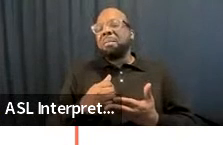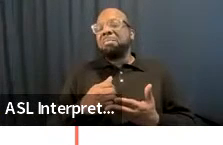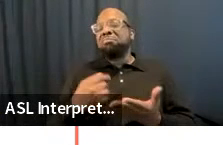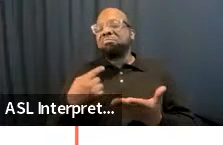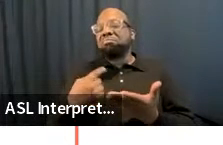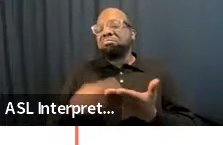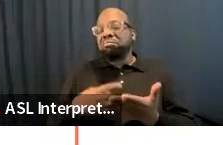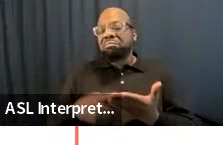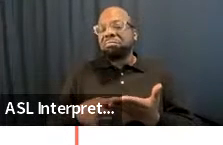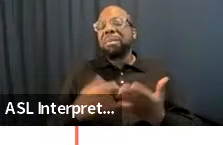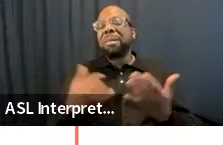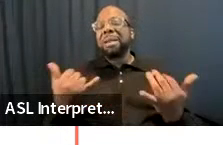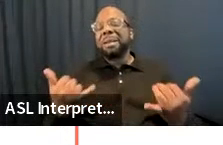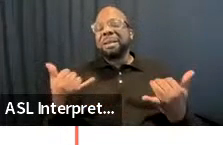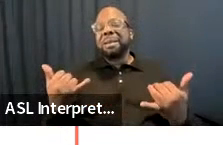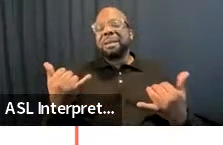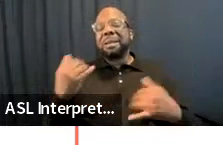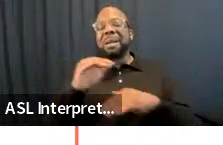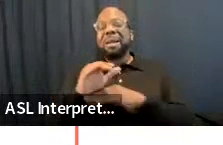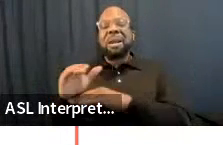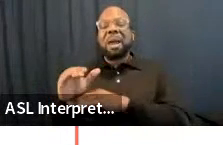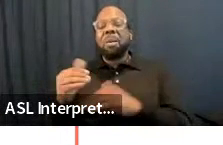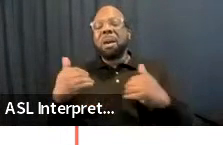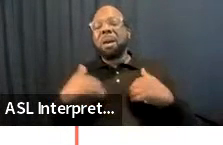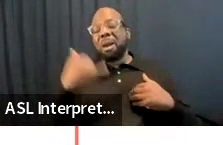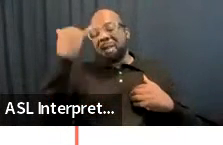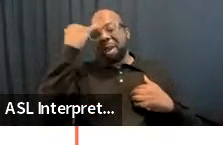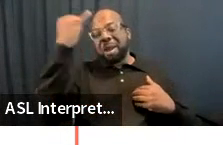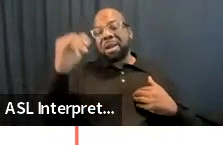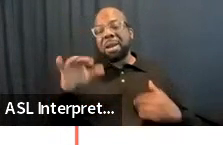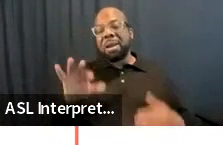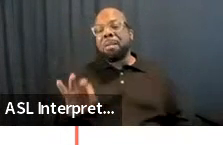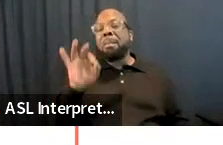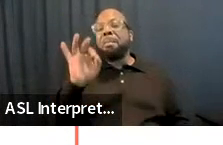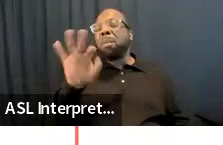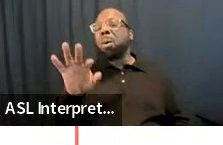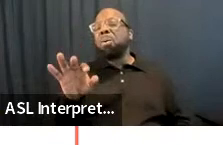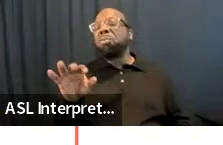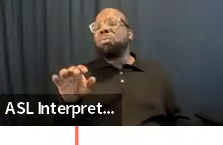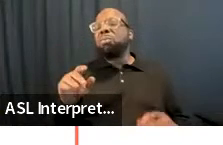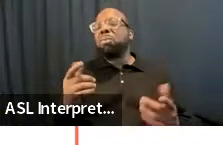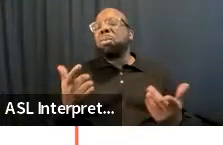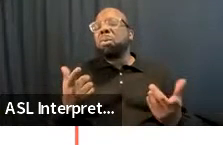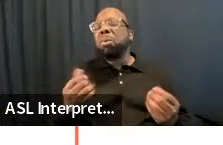we're here tonight to give you an idea of where the proposal is going, and we want to talk through